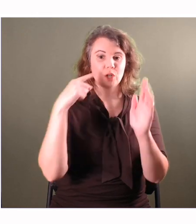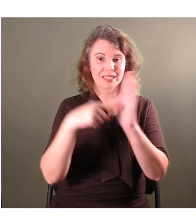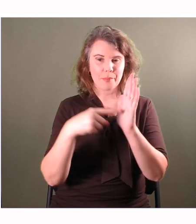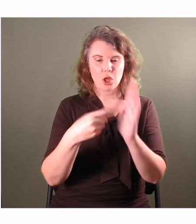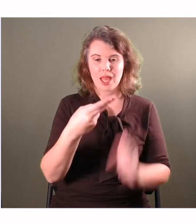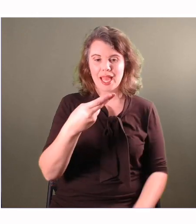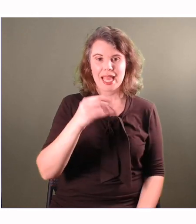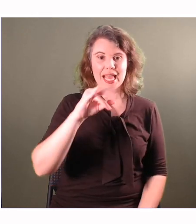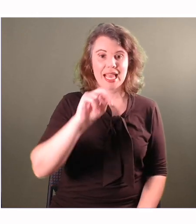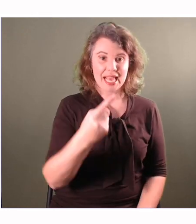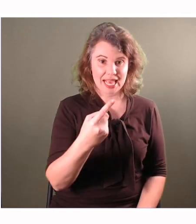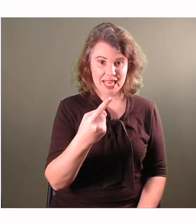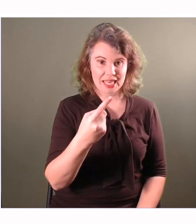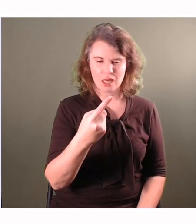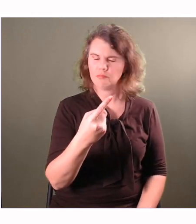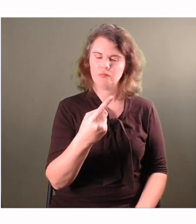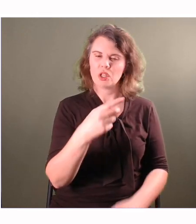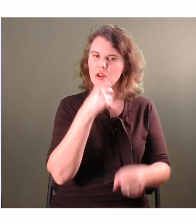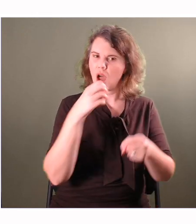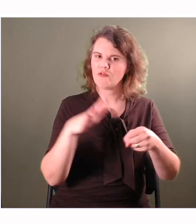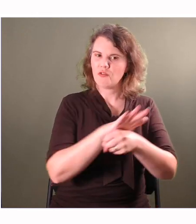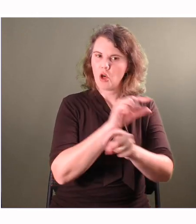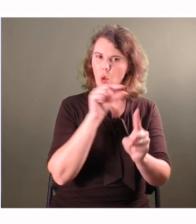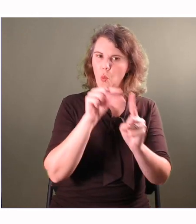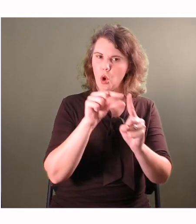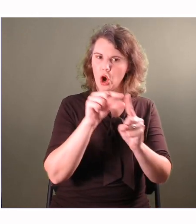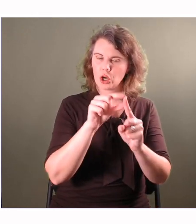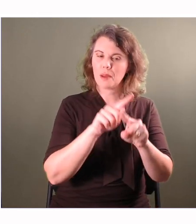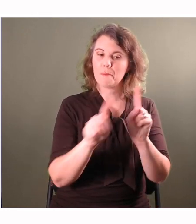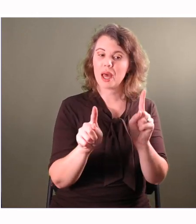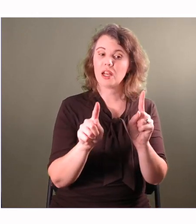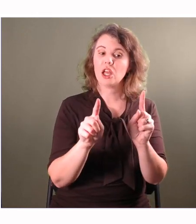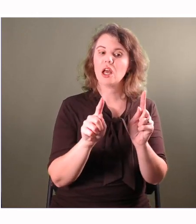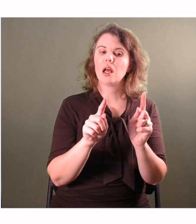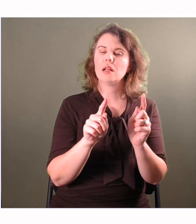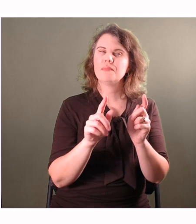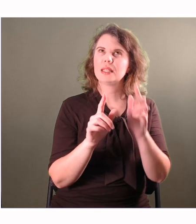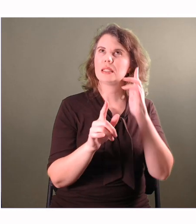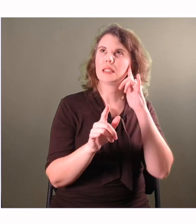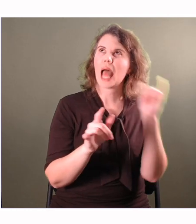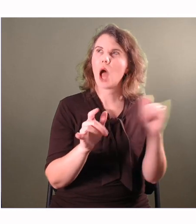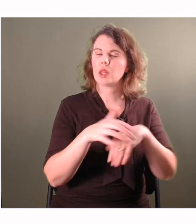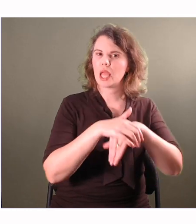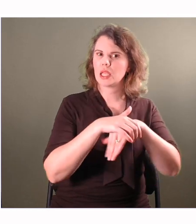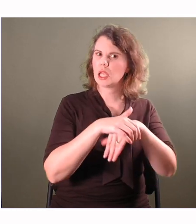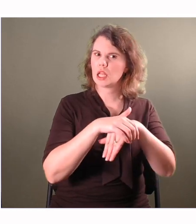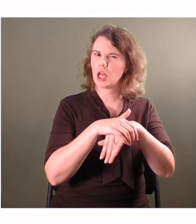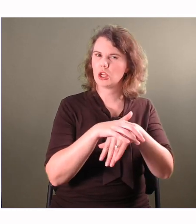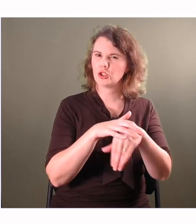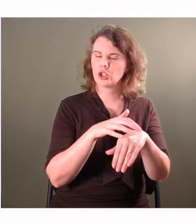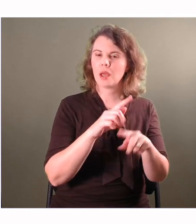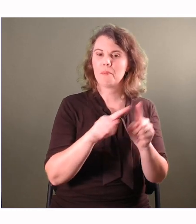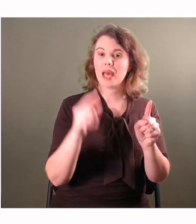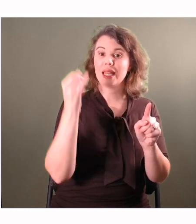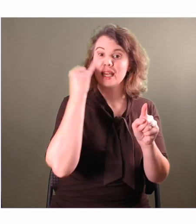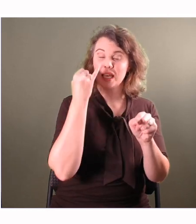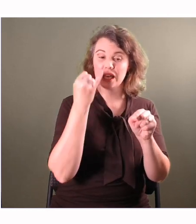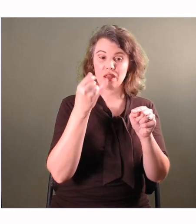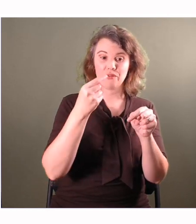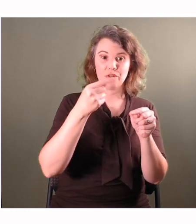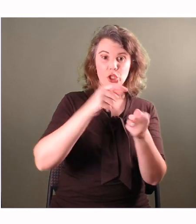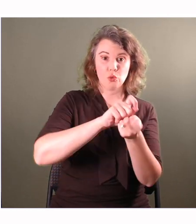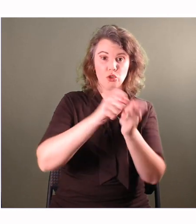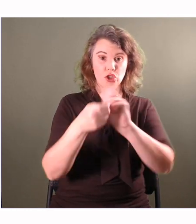consider this syllable, hing. That's not a word, but it could be an English word. It sounds sort of English-like. But if